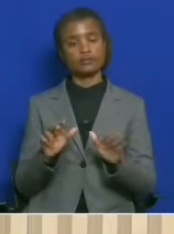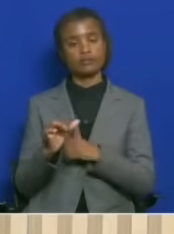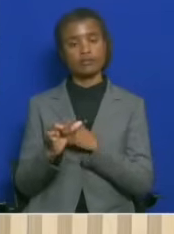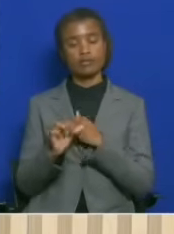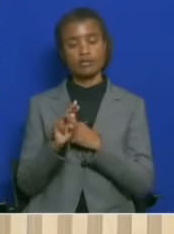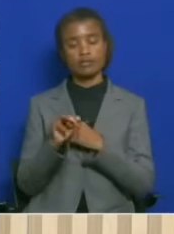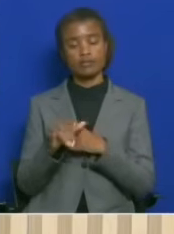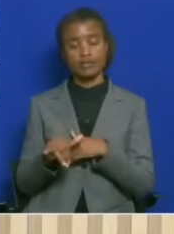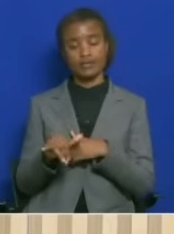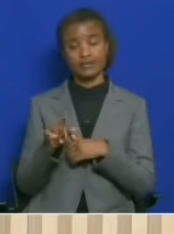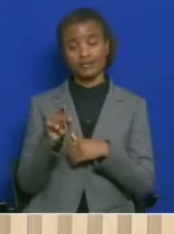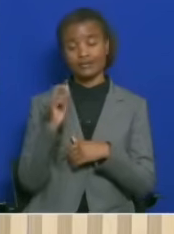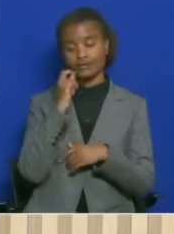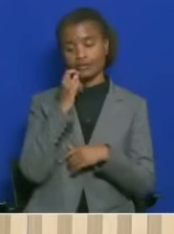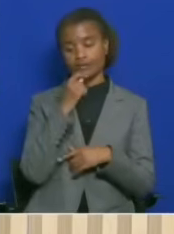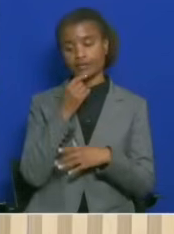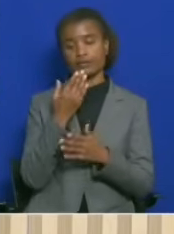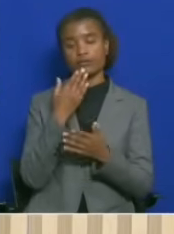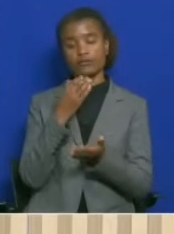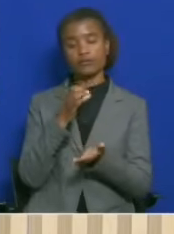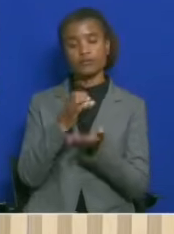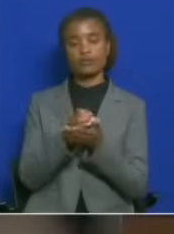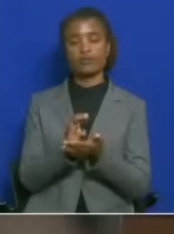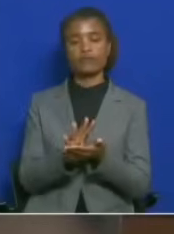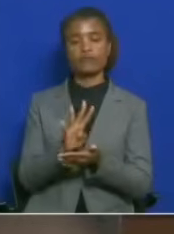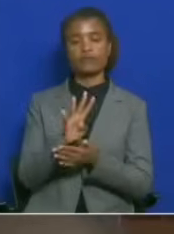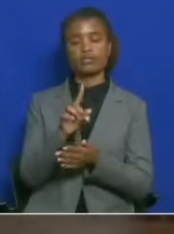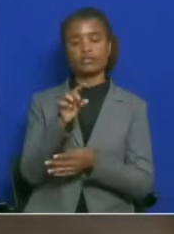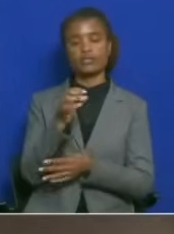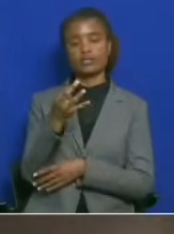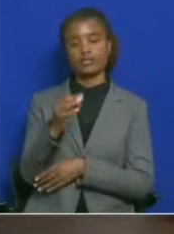today, same place."